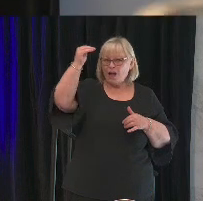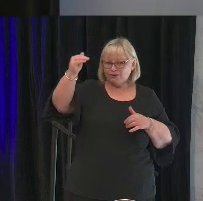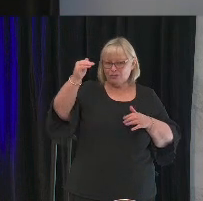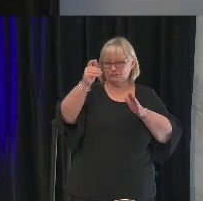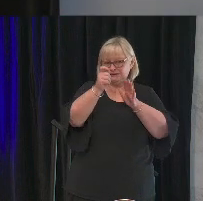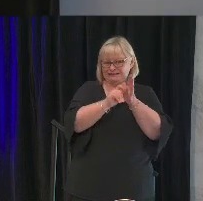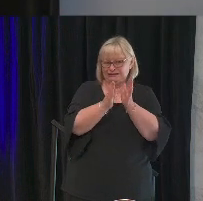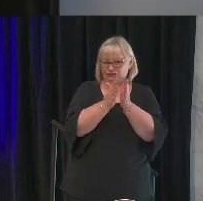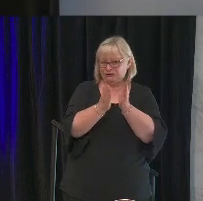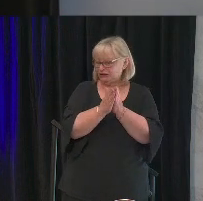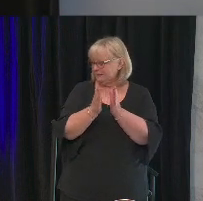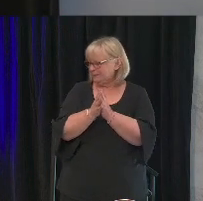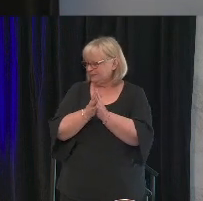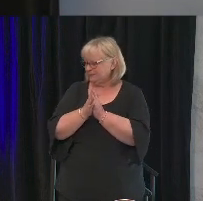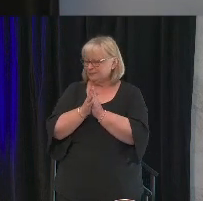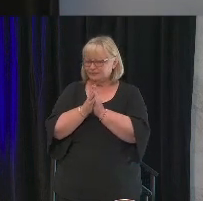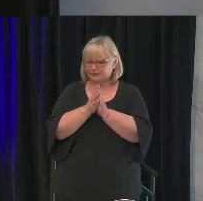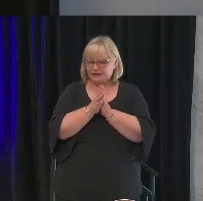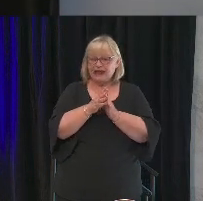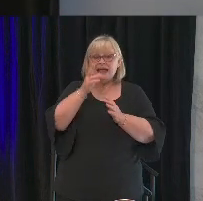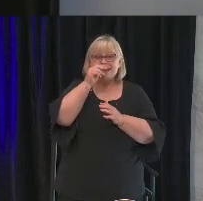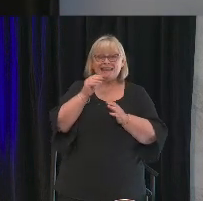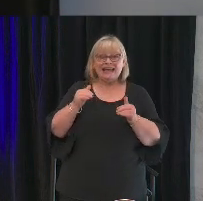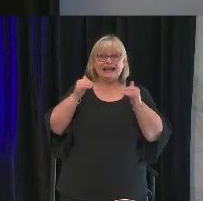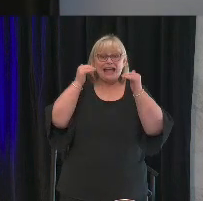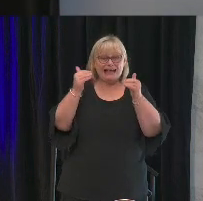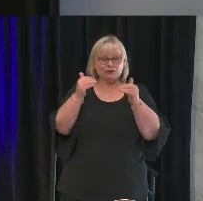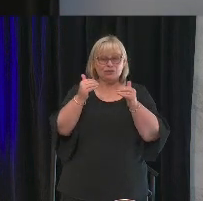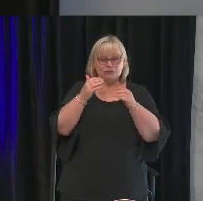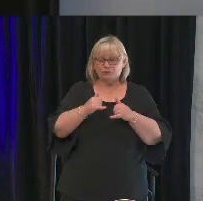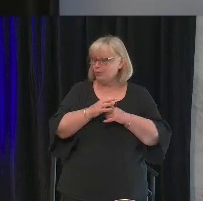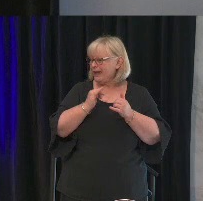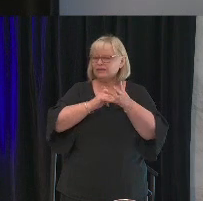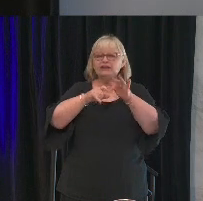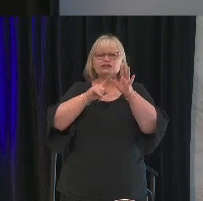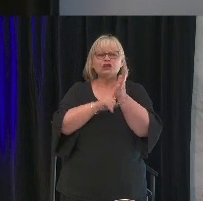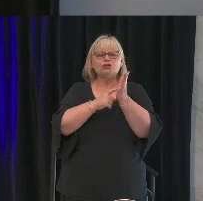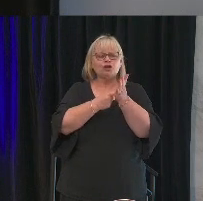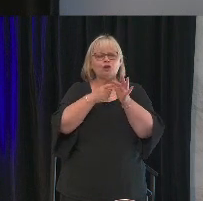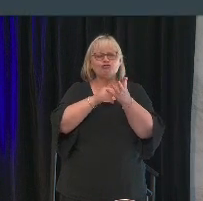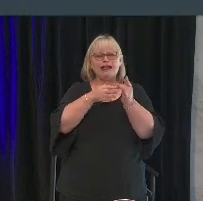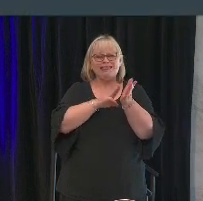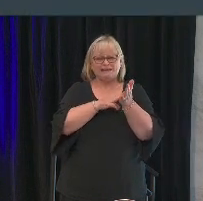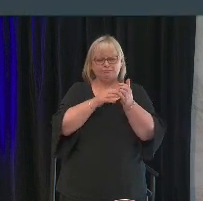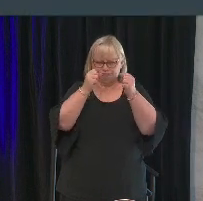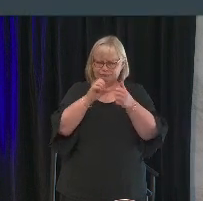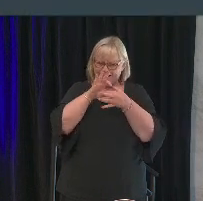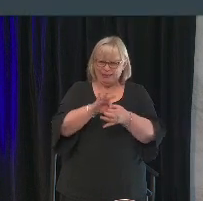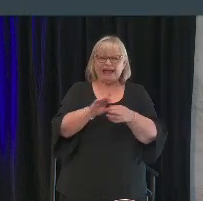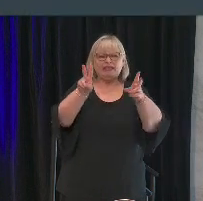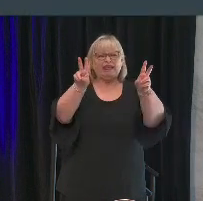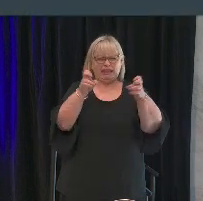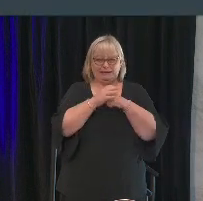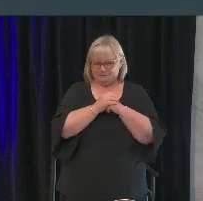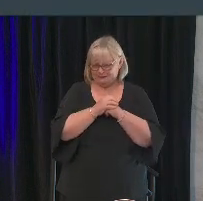Literature. In the Young Adult Literature category, social realism is the strongest linking elements in the works